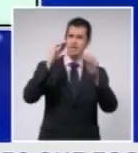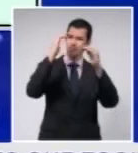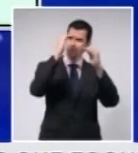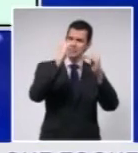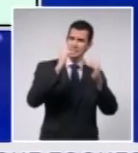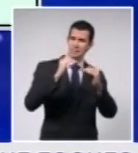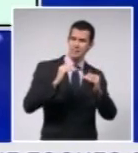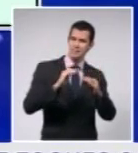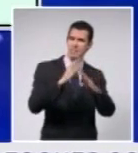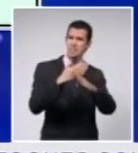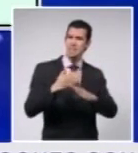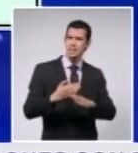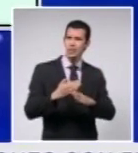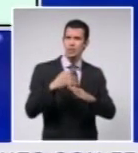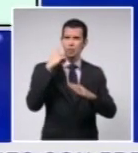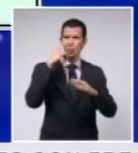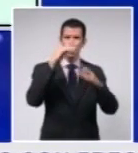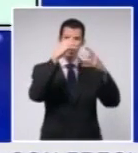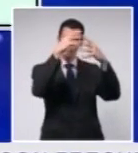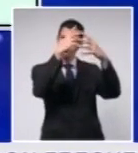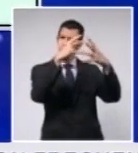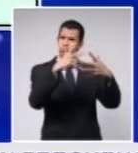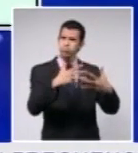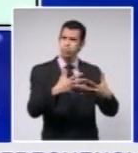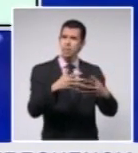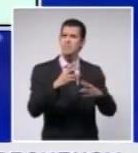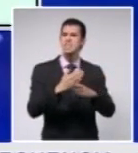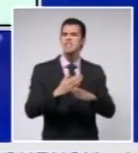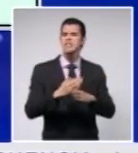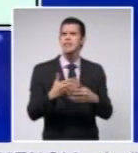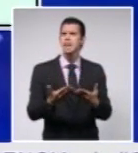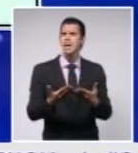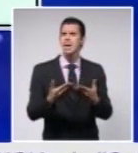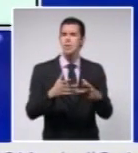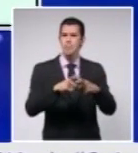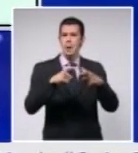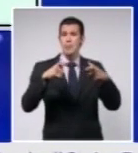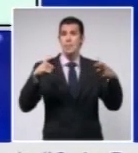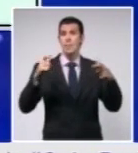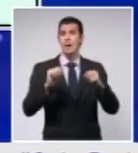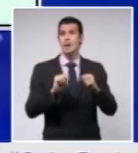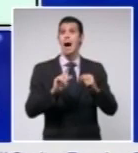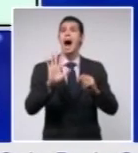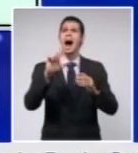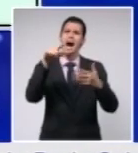Rica. These are the countries with the highest number of cases in the region.